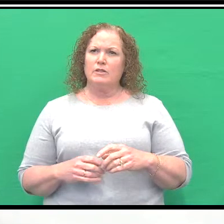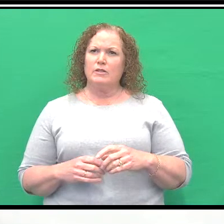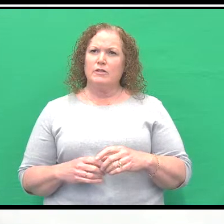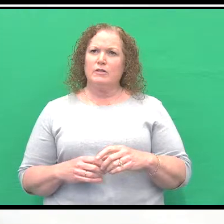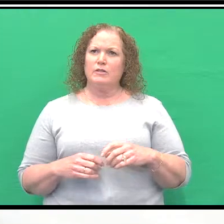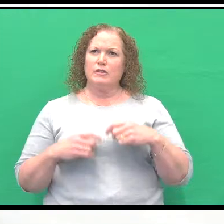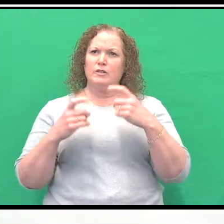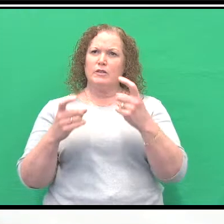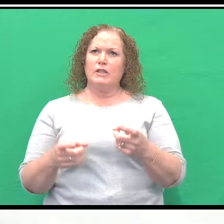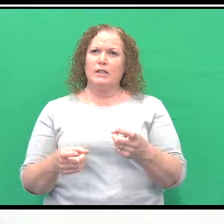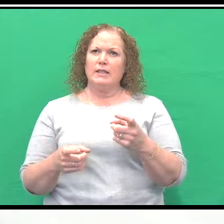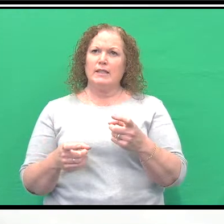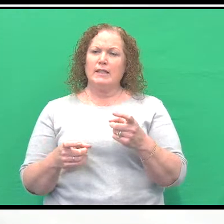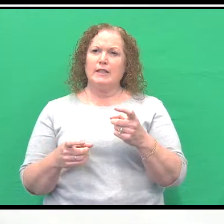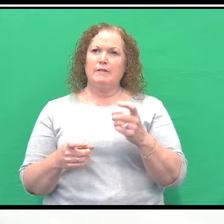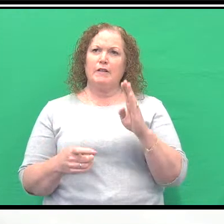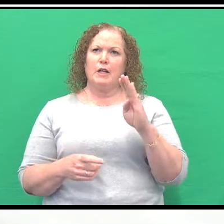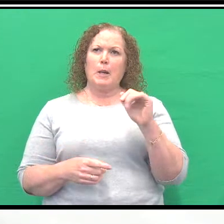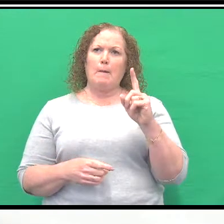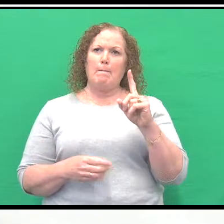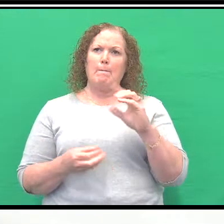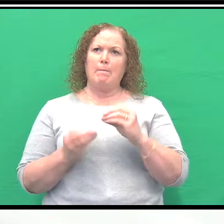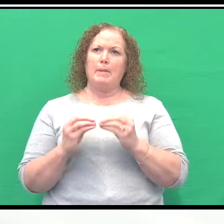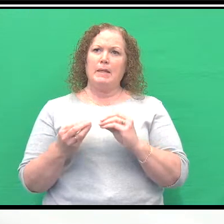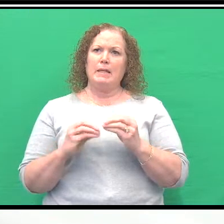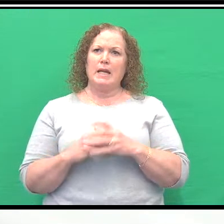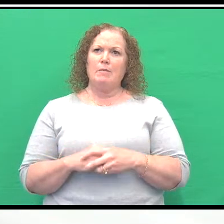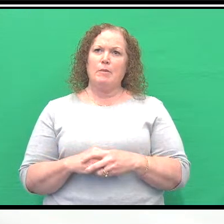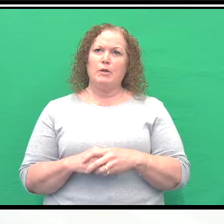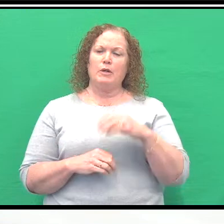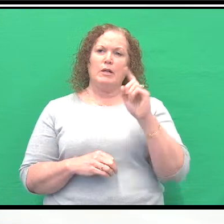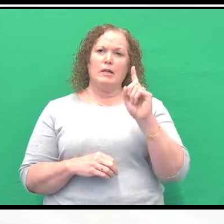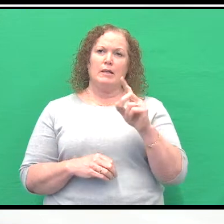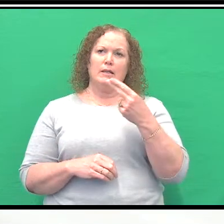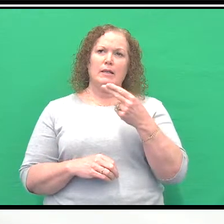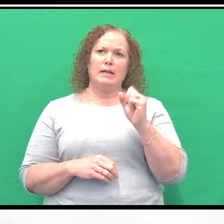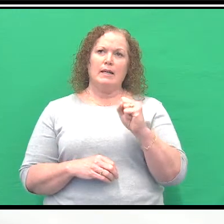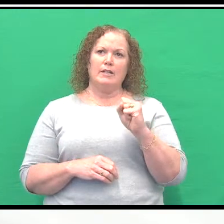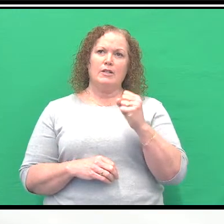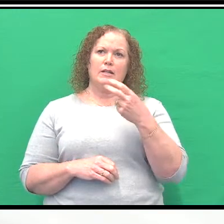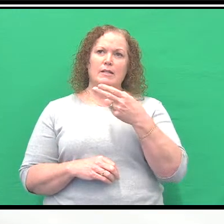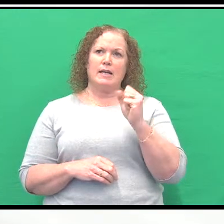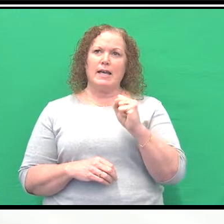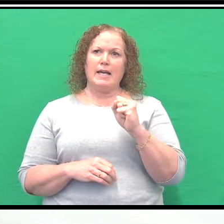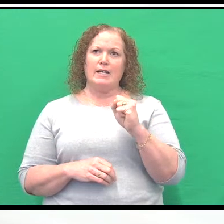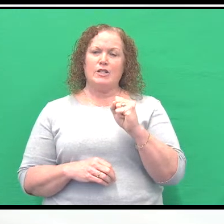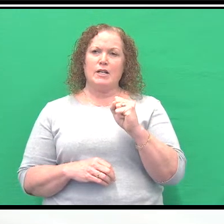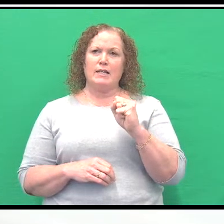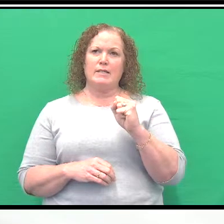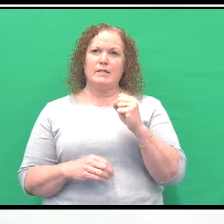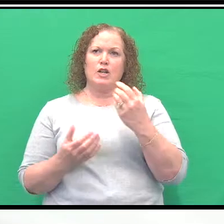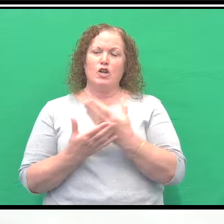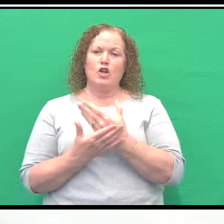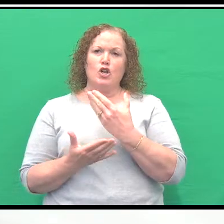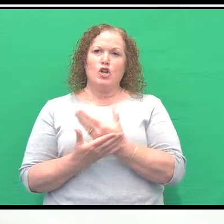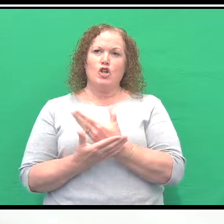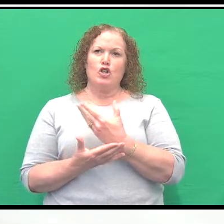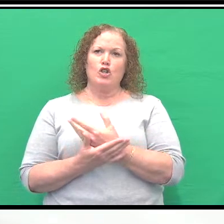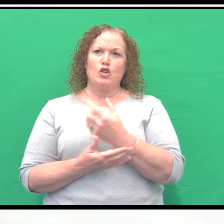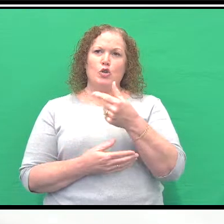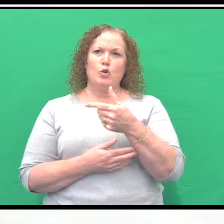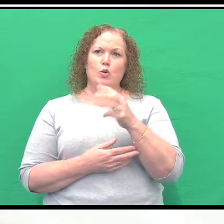02-22, the Desert Hot Springs High School gym flooring replacement, OE